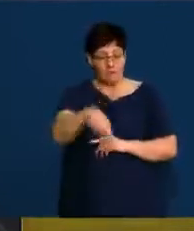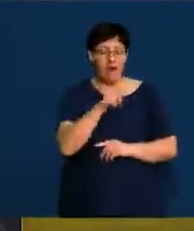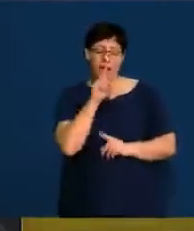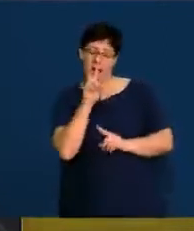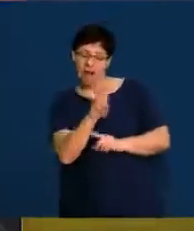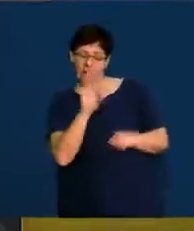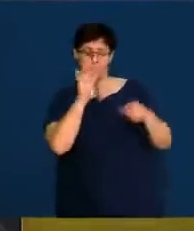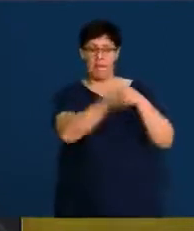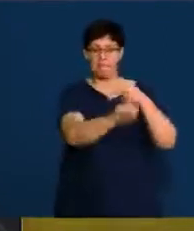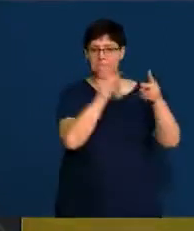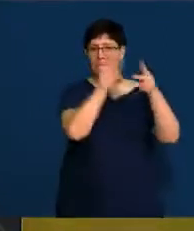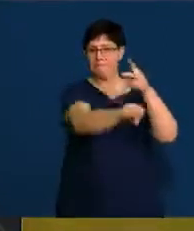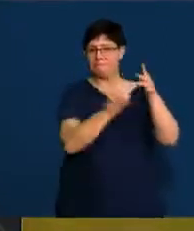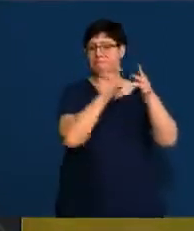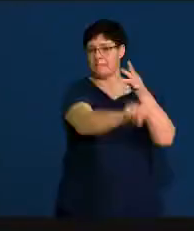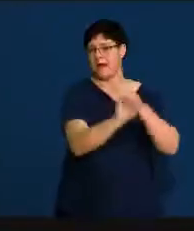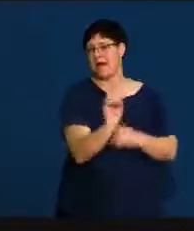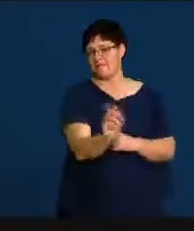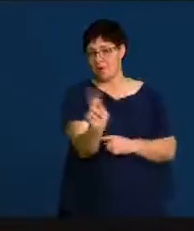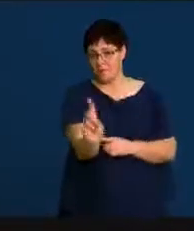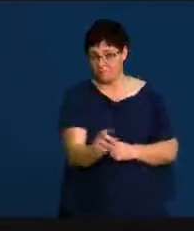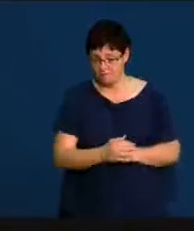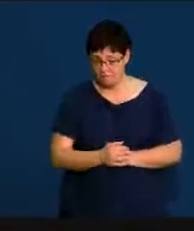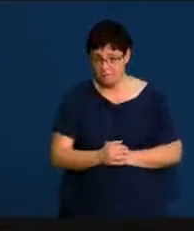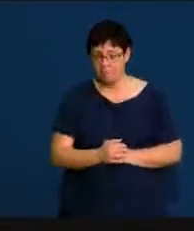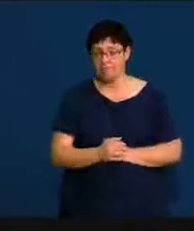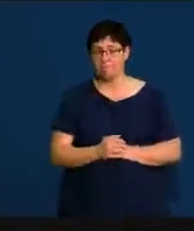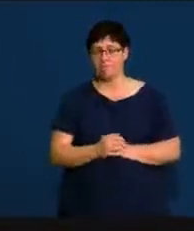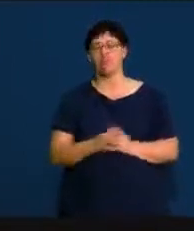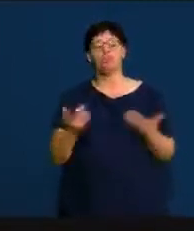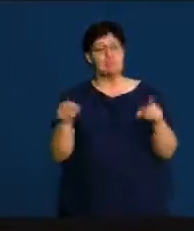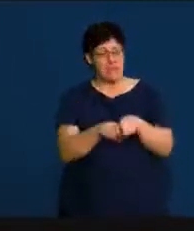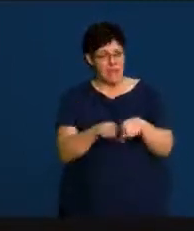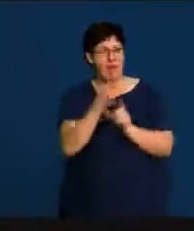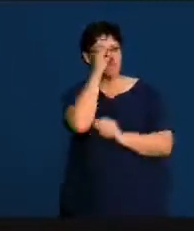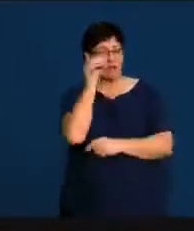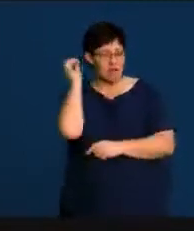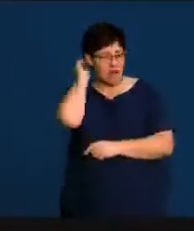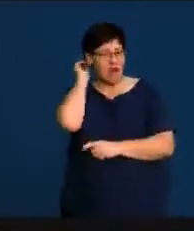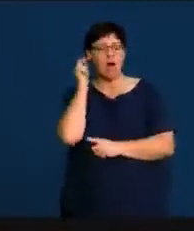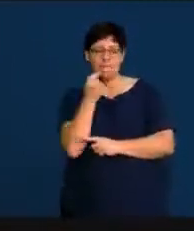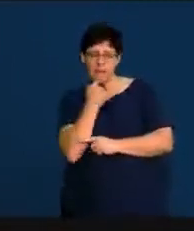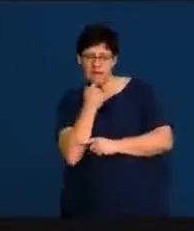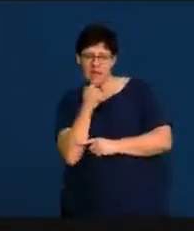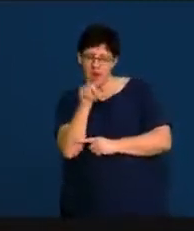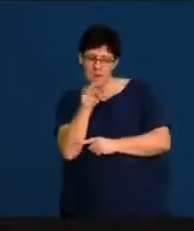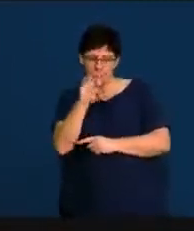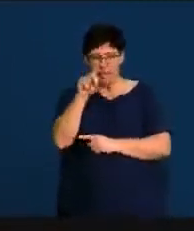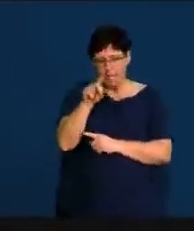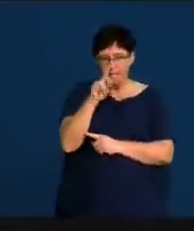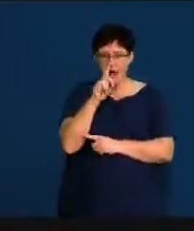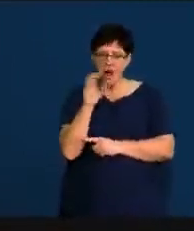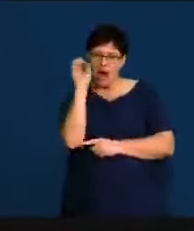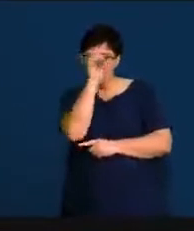better locate the different features. And remember also that orienteering the topographical map